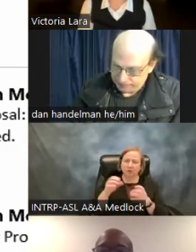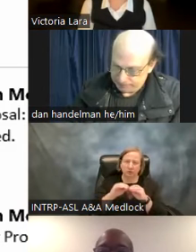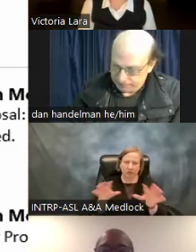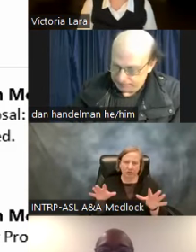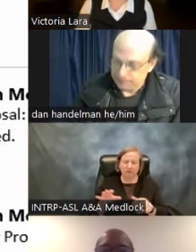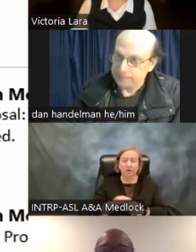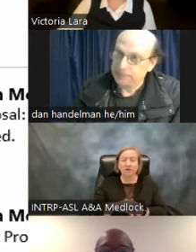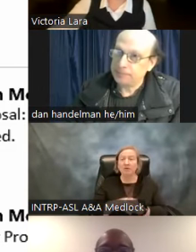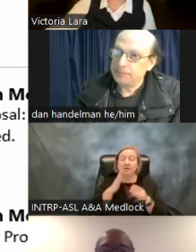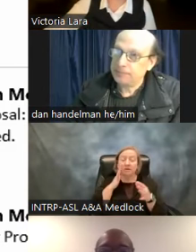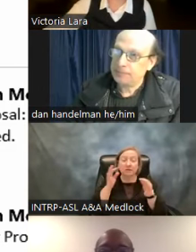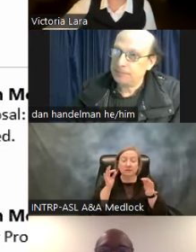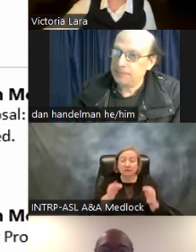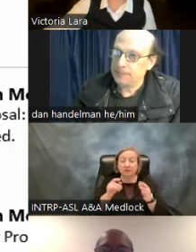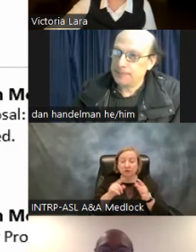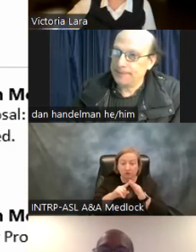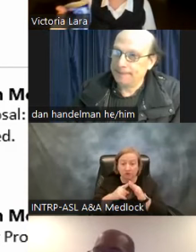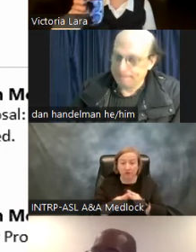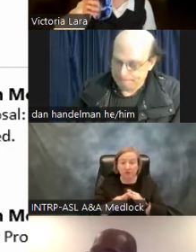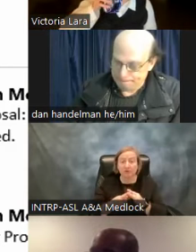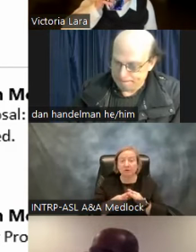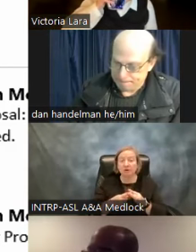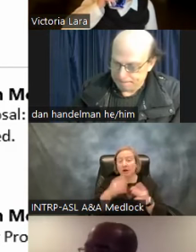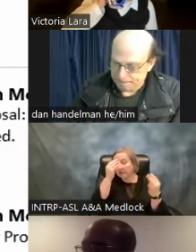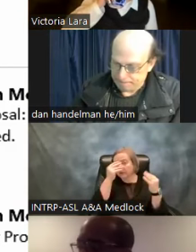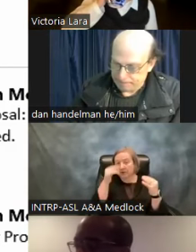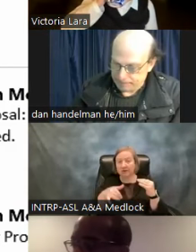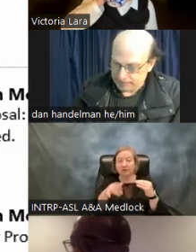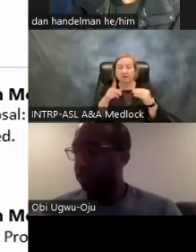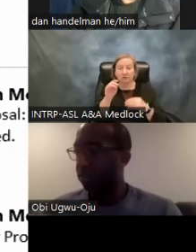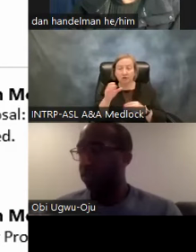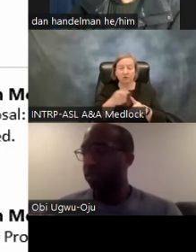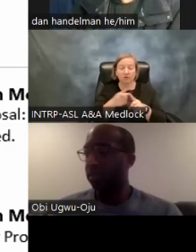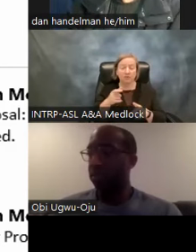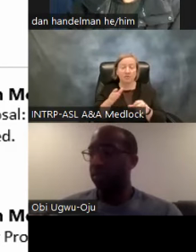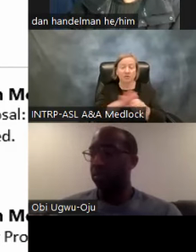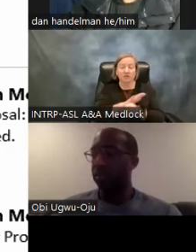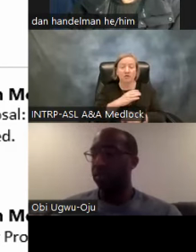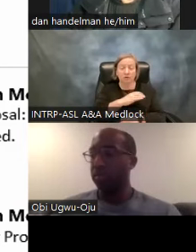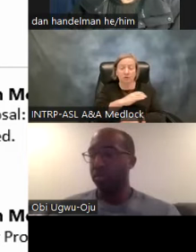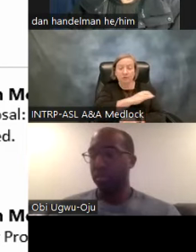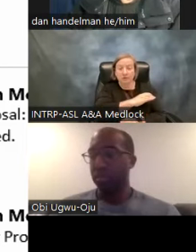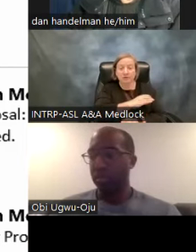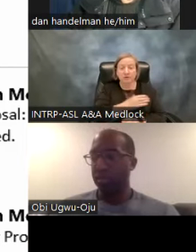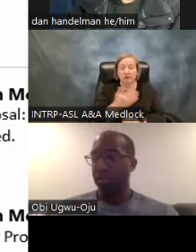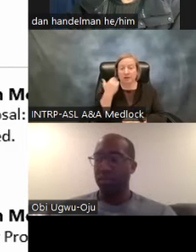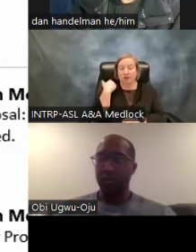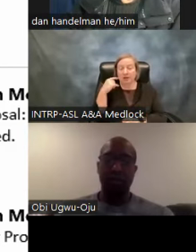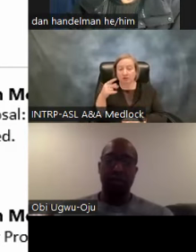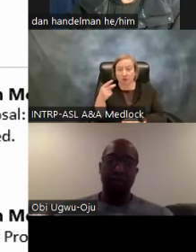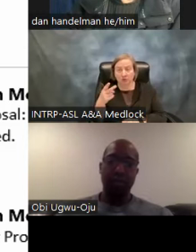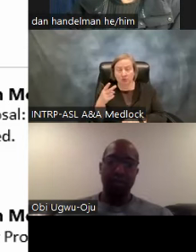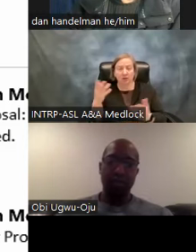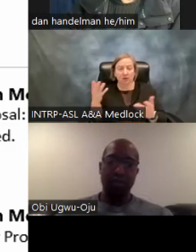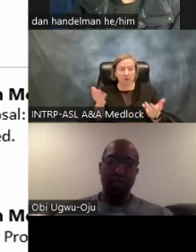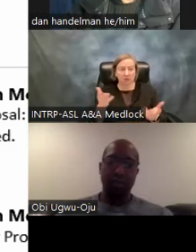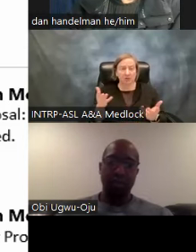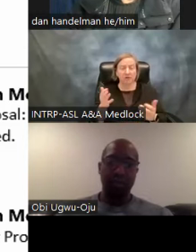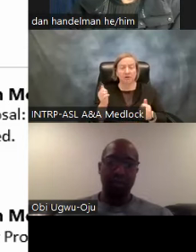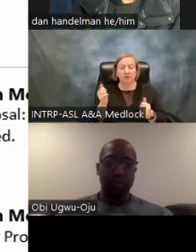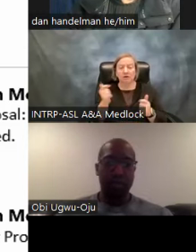the decision at the beginning of the consideration of this document by the full commission last Thursday was to move all